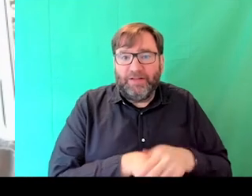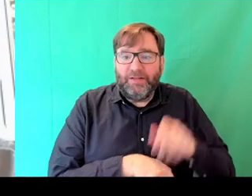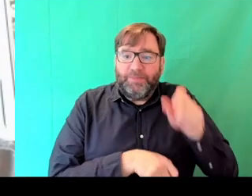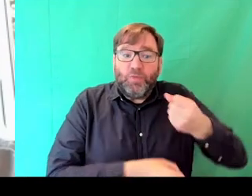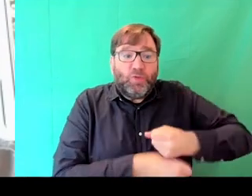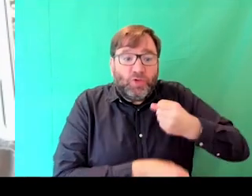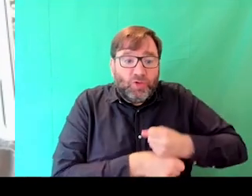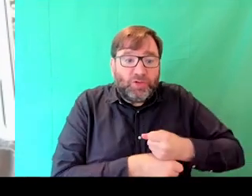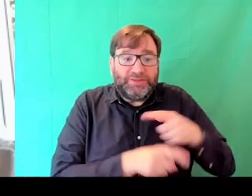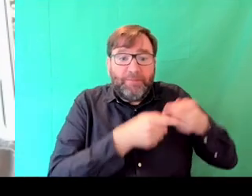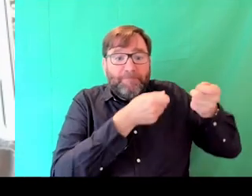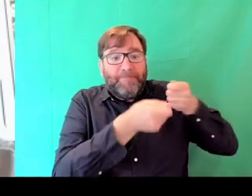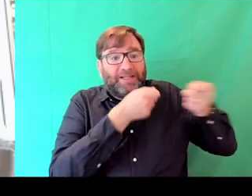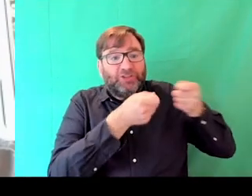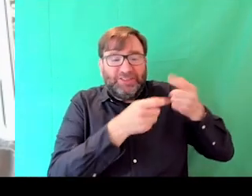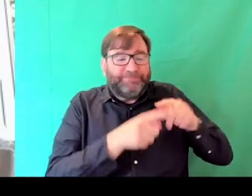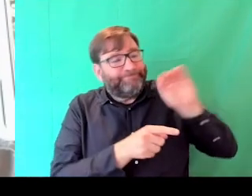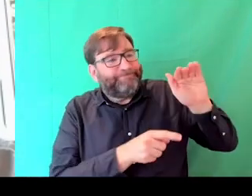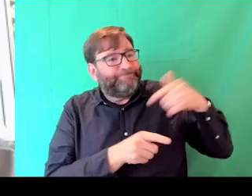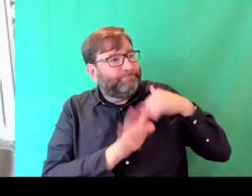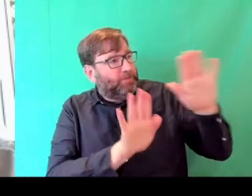And Danny, let's hear from you.